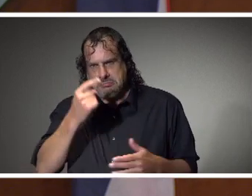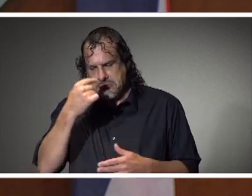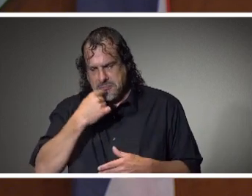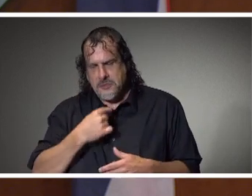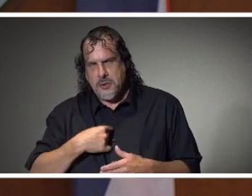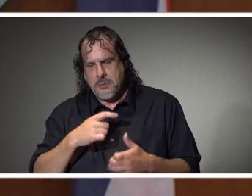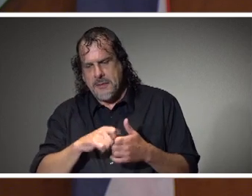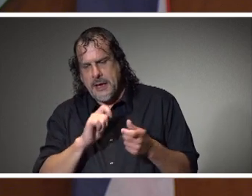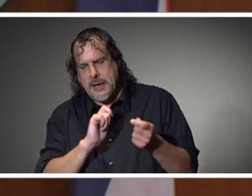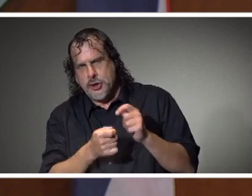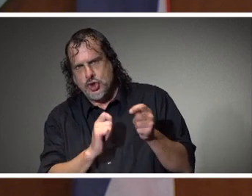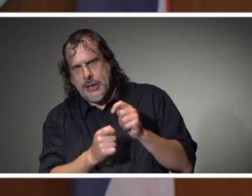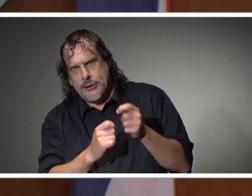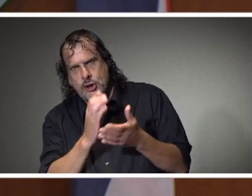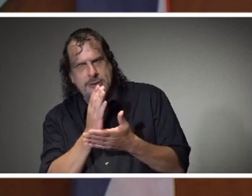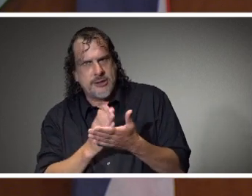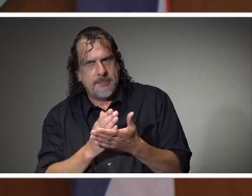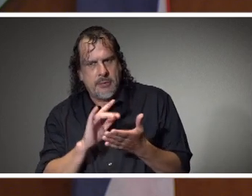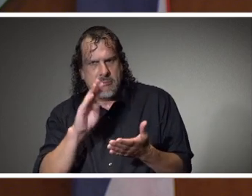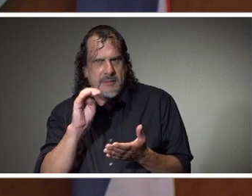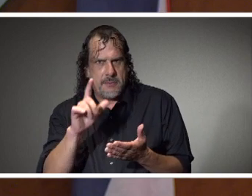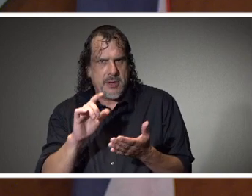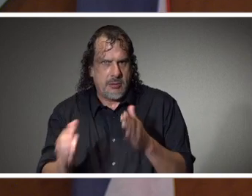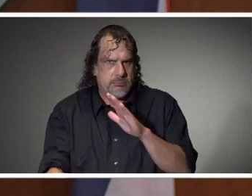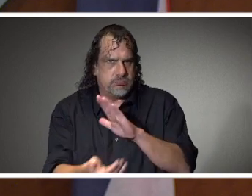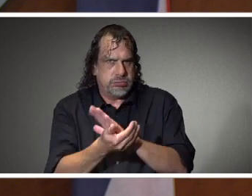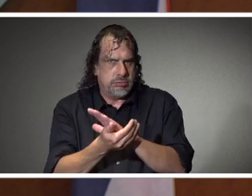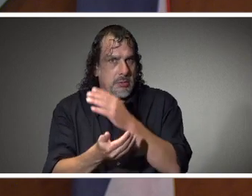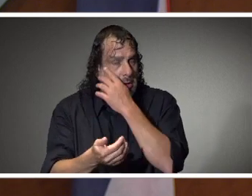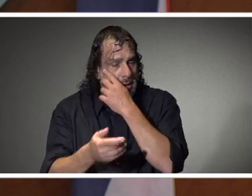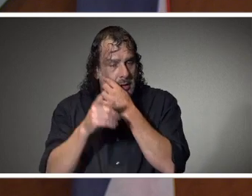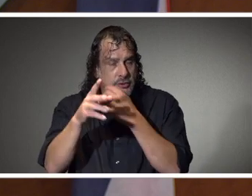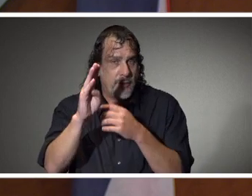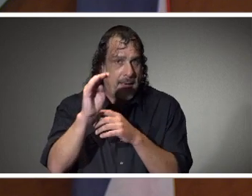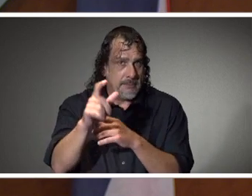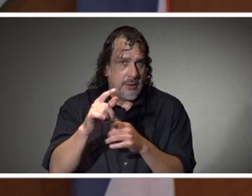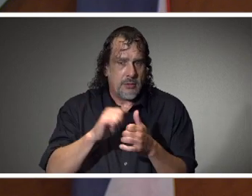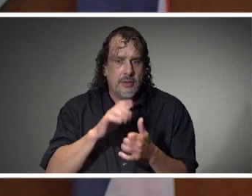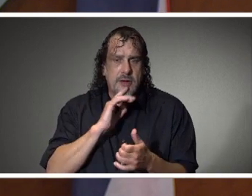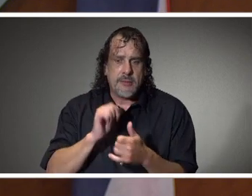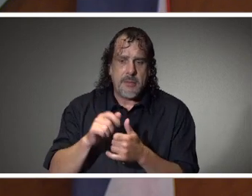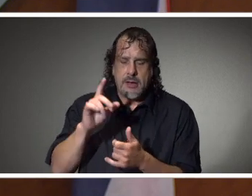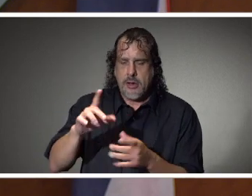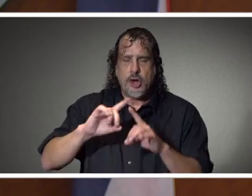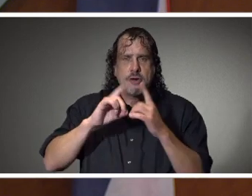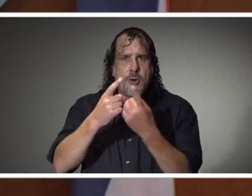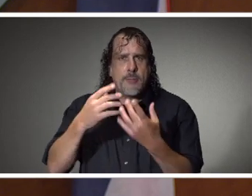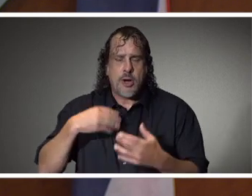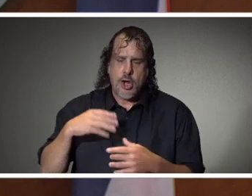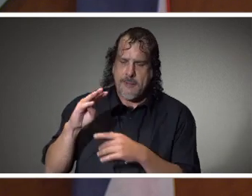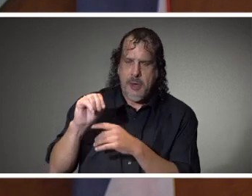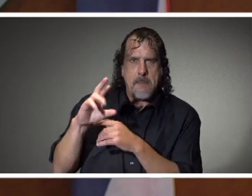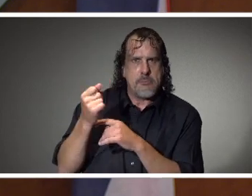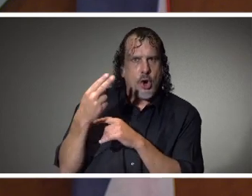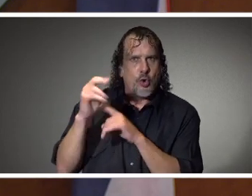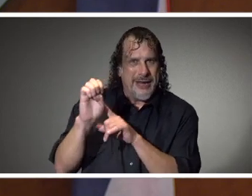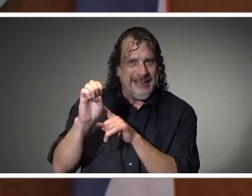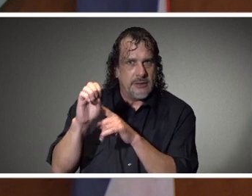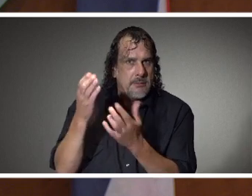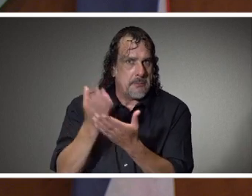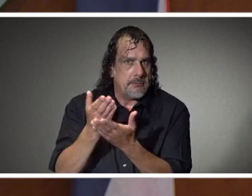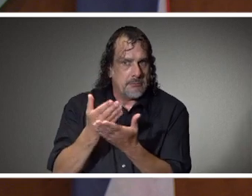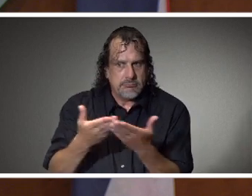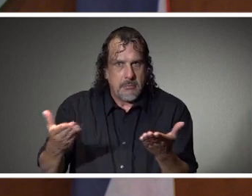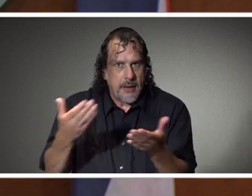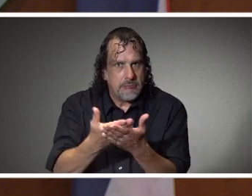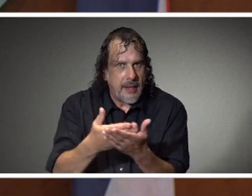some changes to the bill that you were referencing with respect to the Department of Marine Resources, and that bill was headed